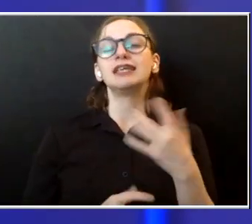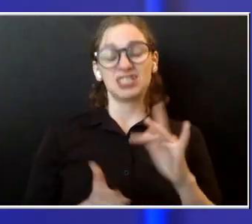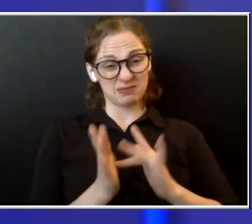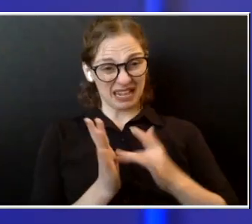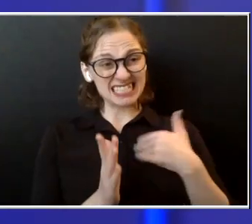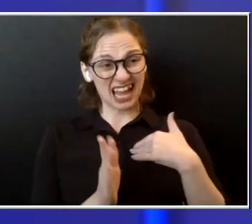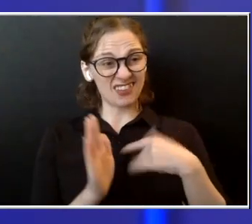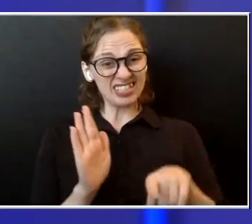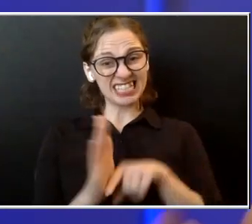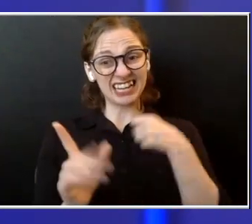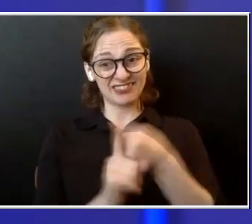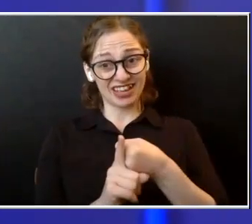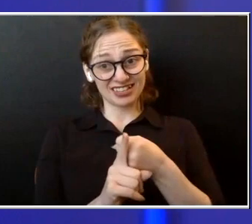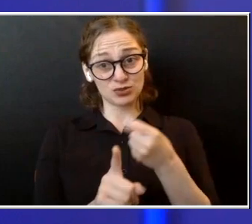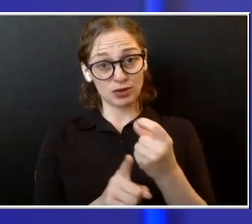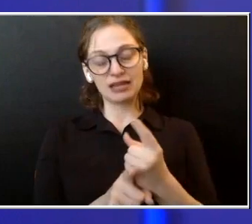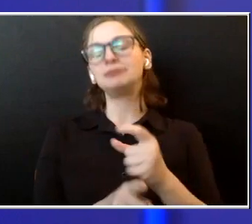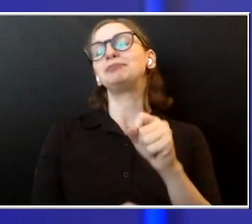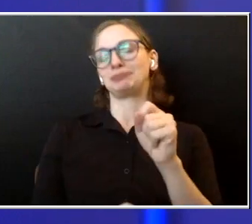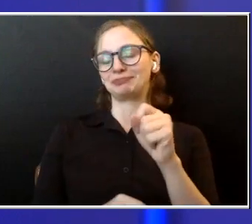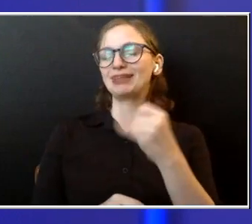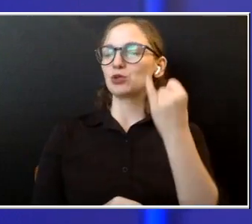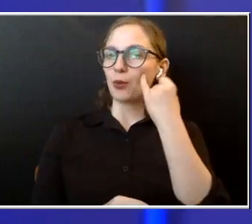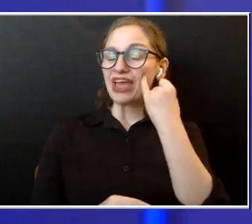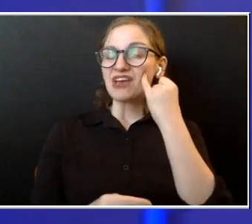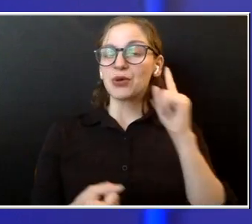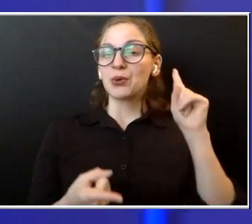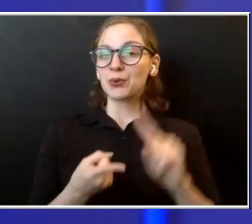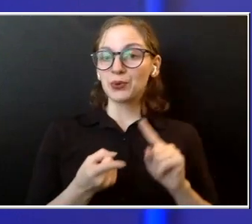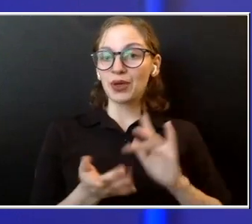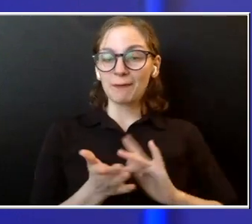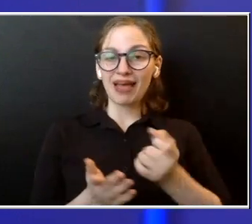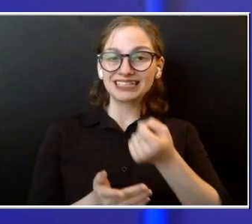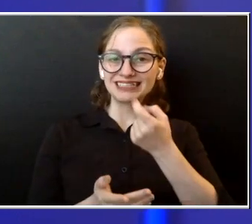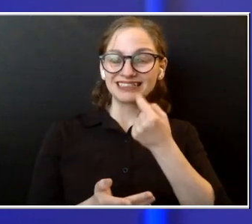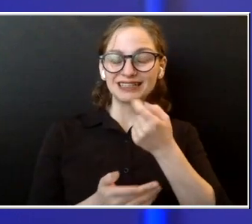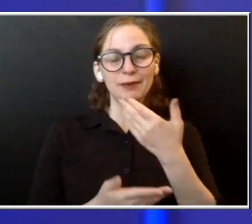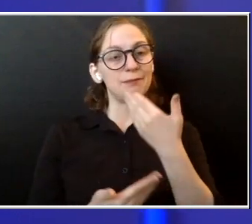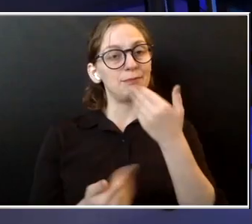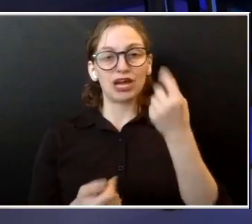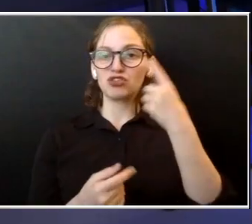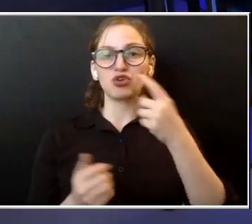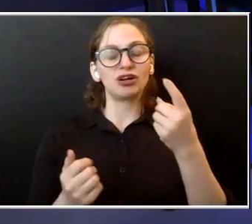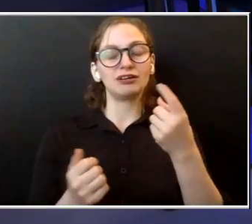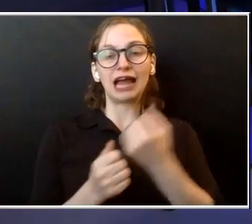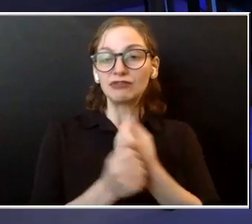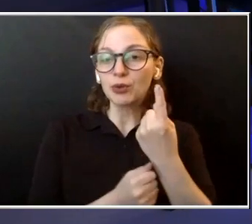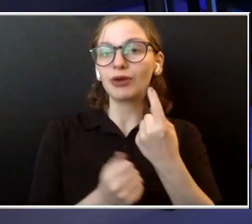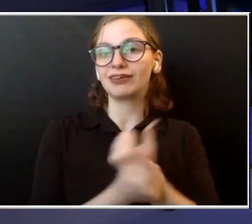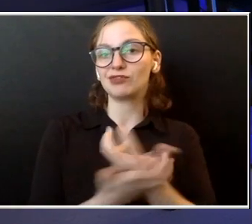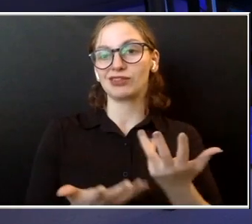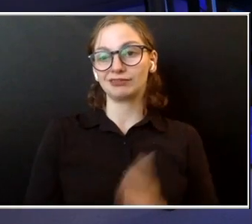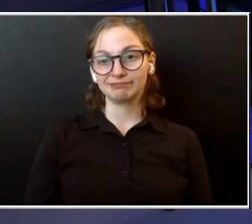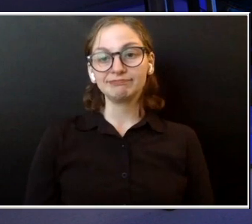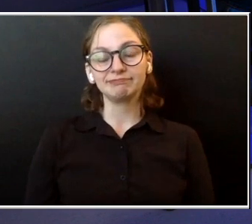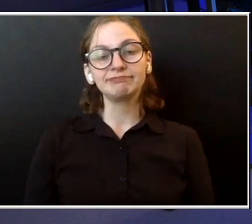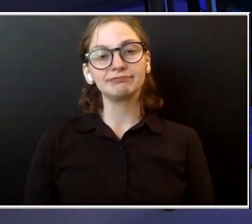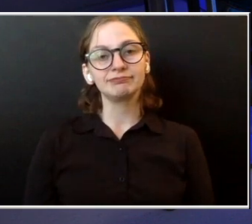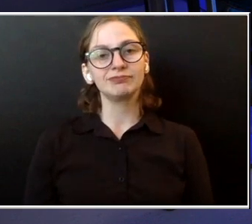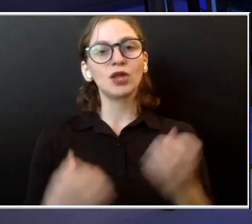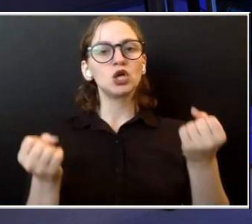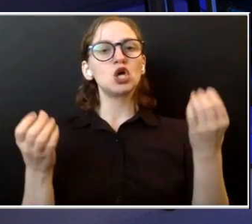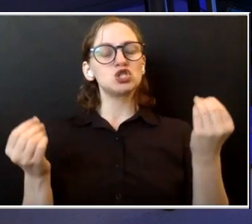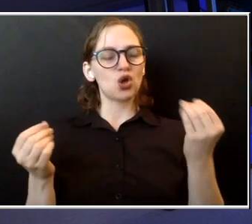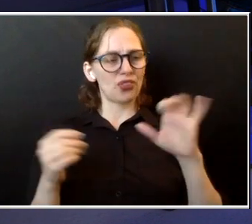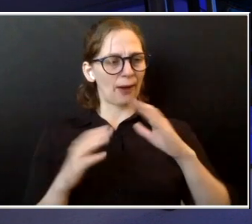the patient, better for the kidney, and it's just better for long-term outcomes. So logistics of doing 2 operations at once, how hard is that to